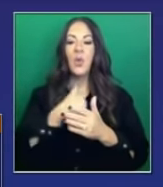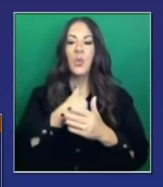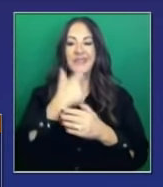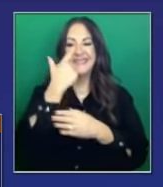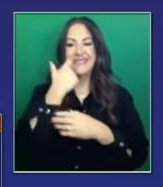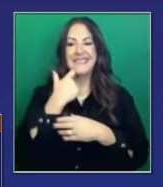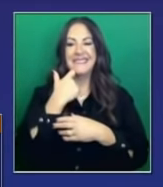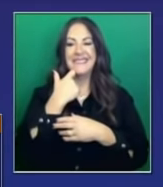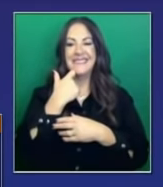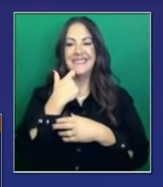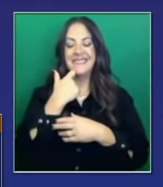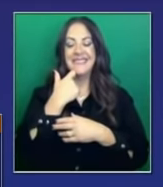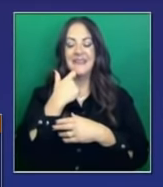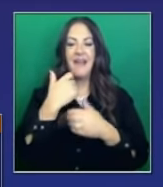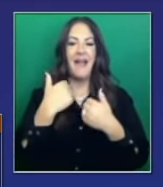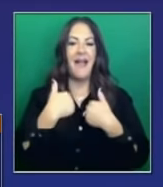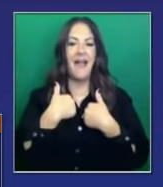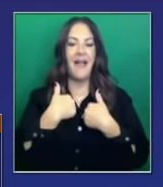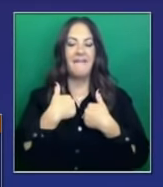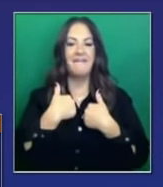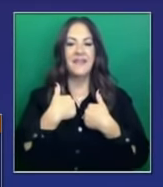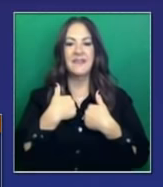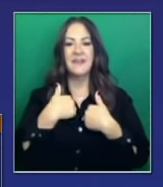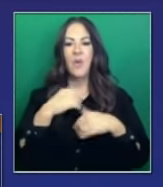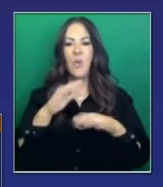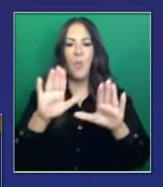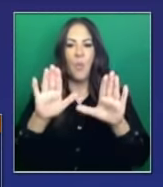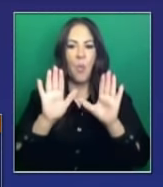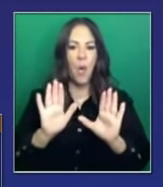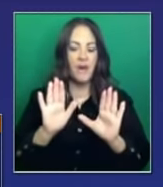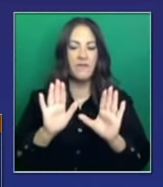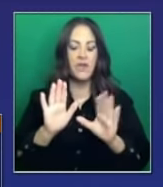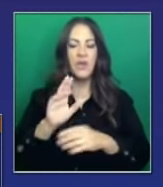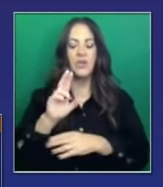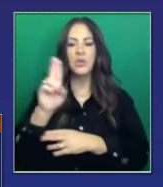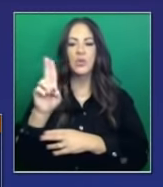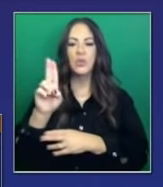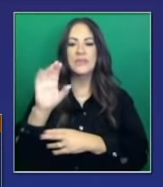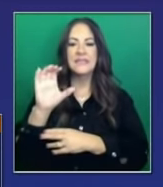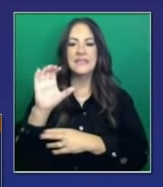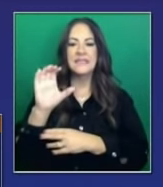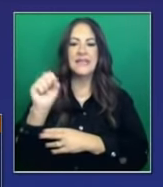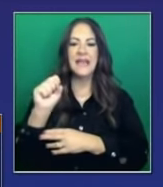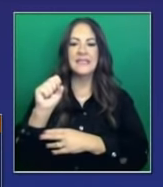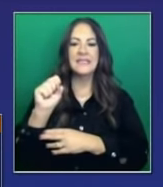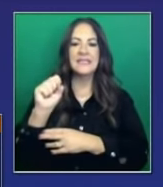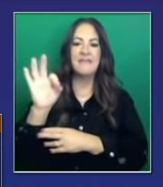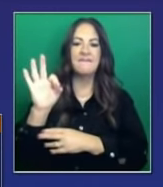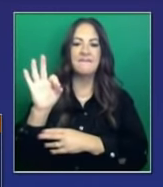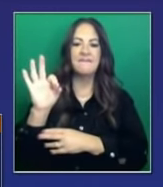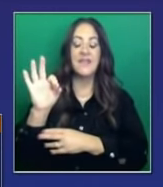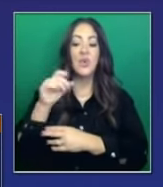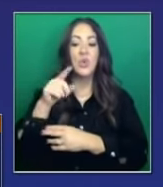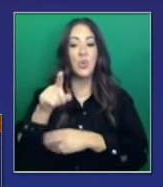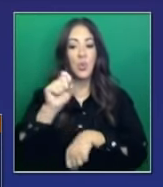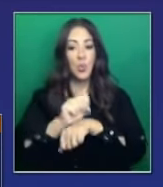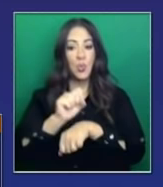a world-class UCSF. By definition, anyone works at UCSF, is world-class, but